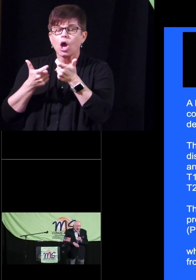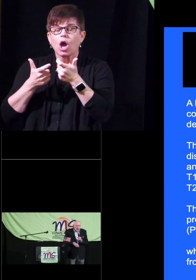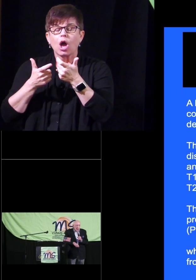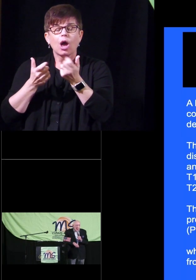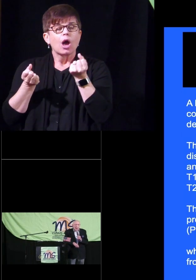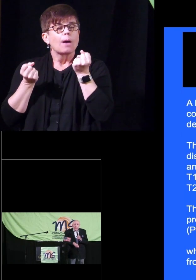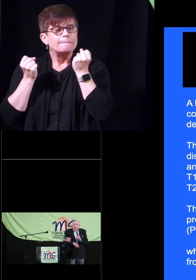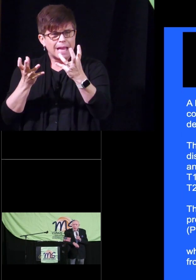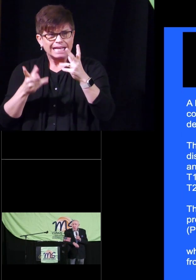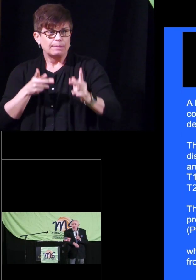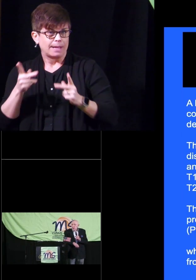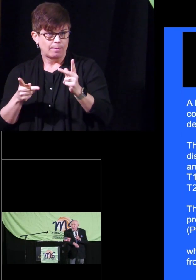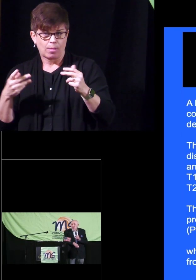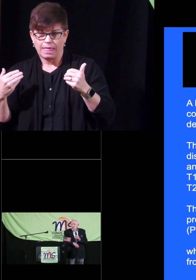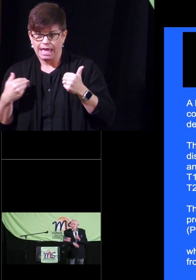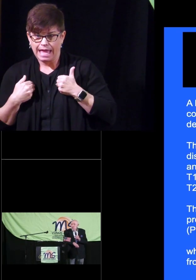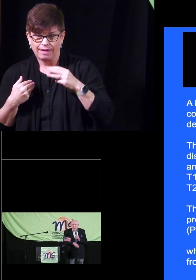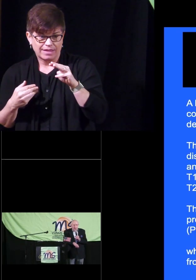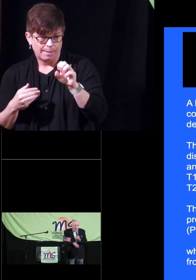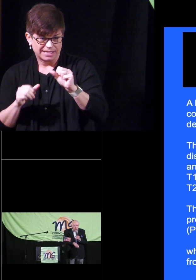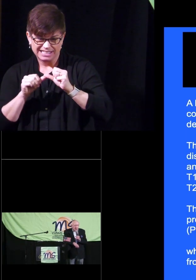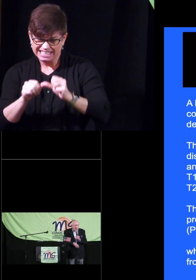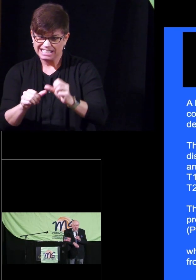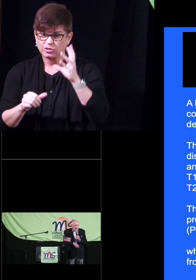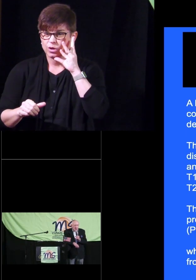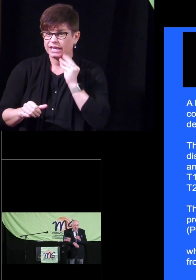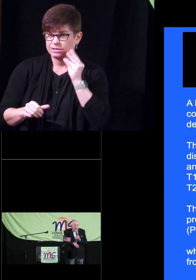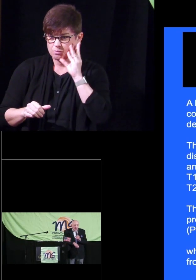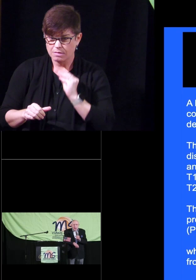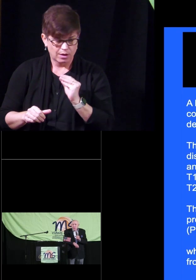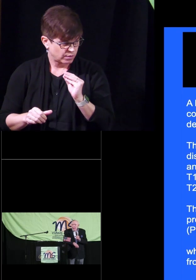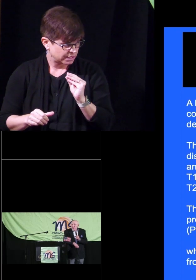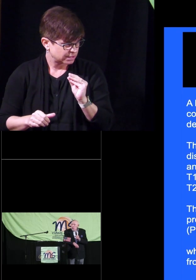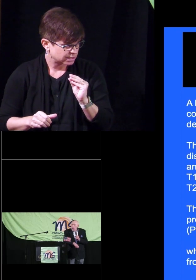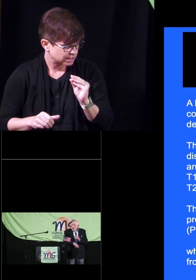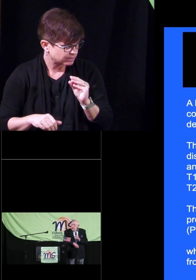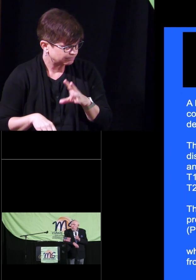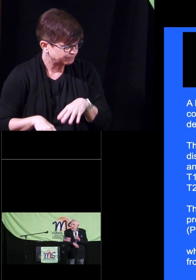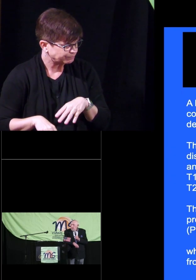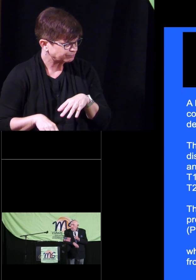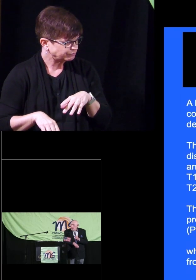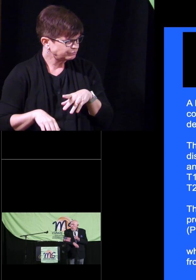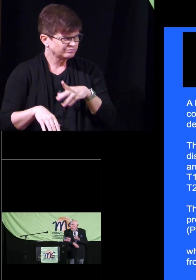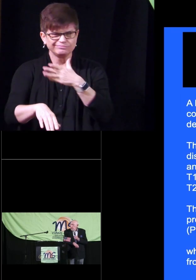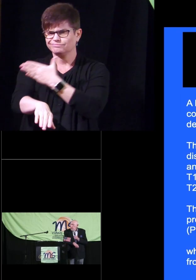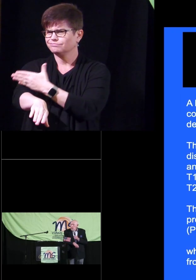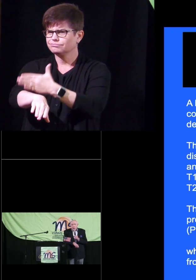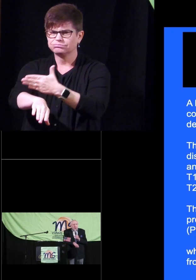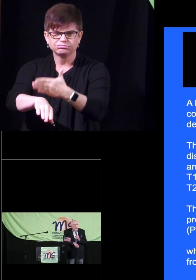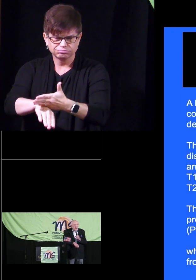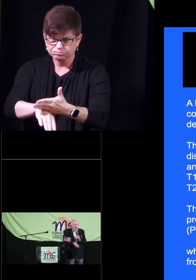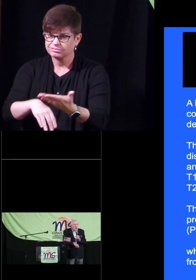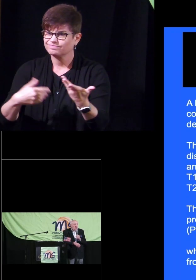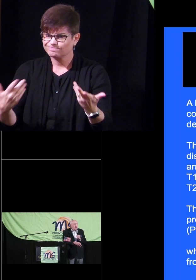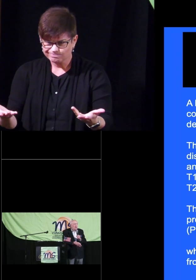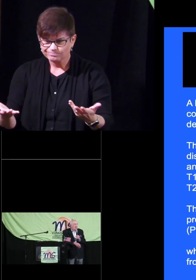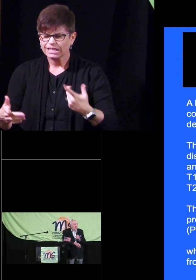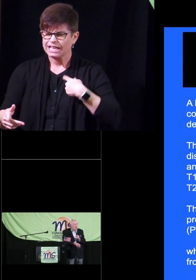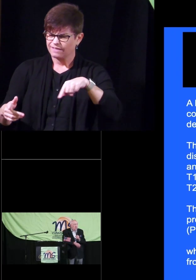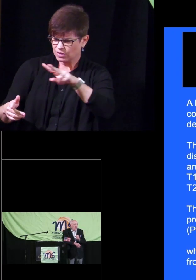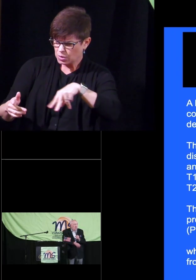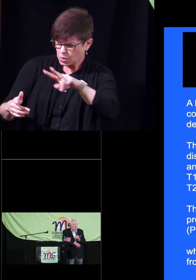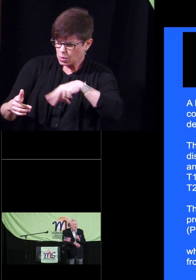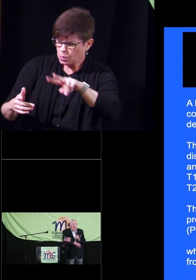people with MS continue to experience deterioration, despite any obvious inflammatory activity. We look at their scan, we see